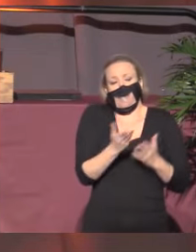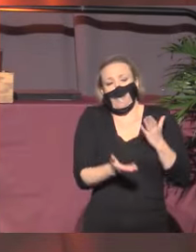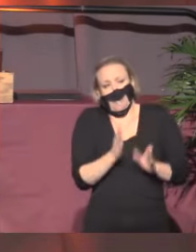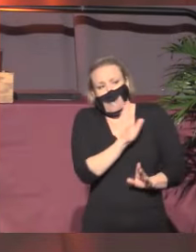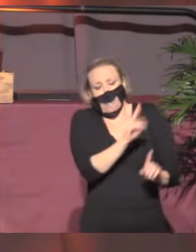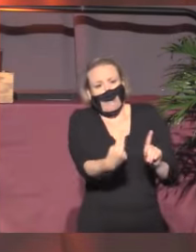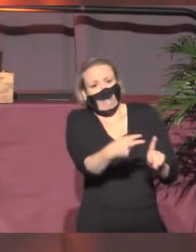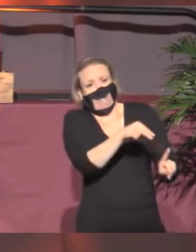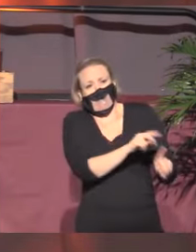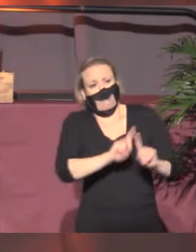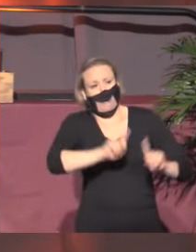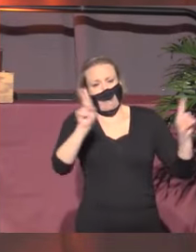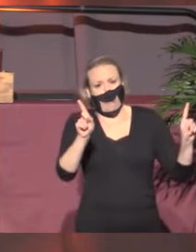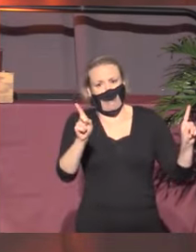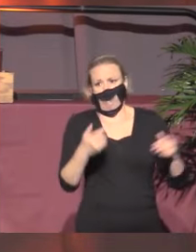different from our own,